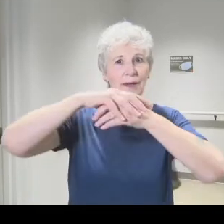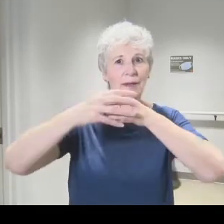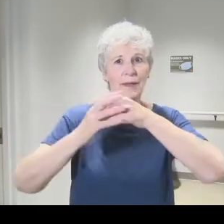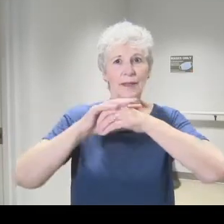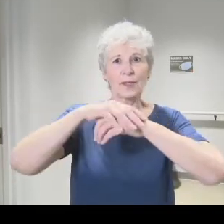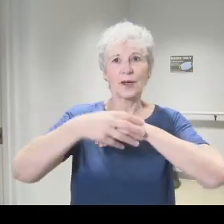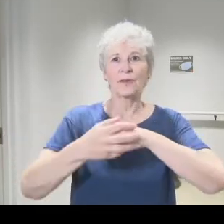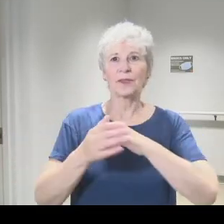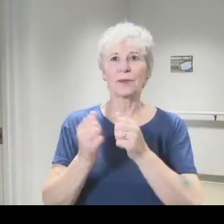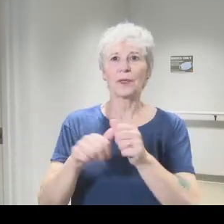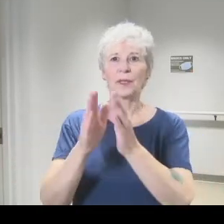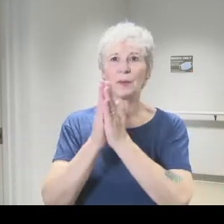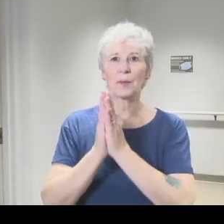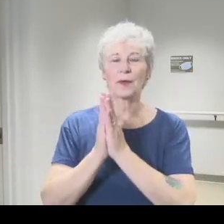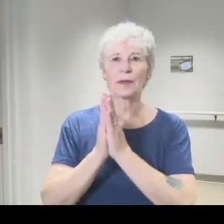prayer."